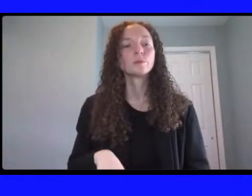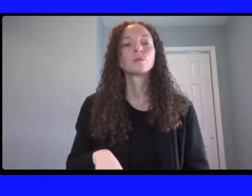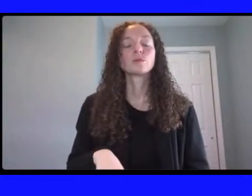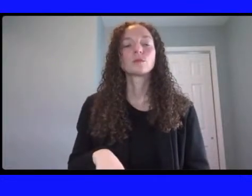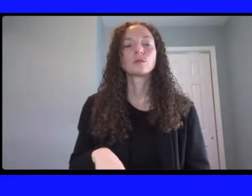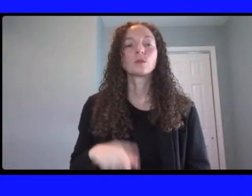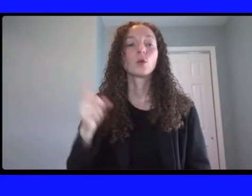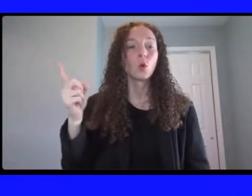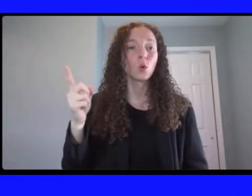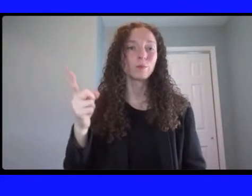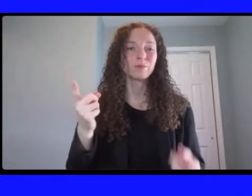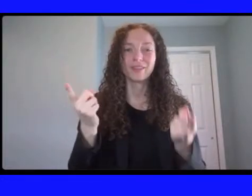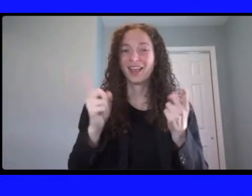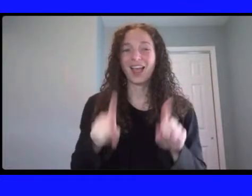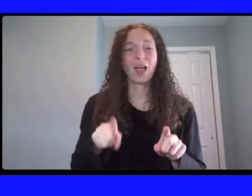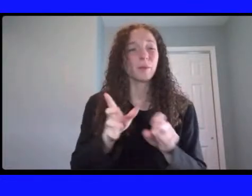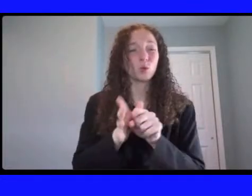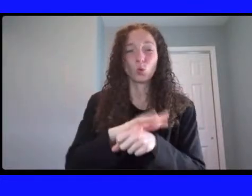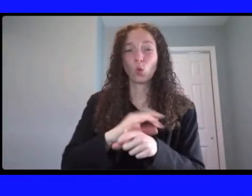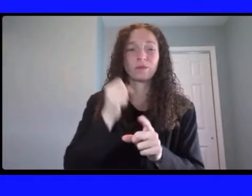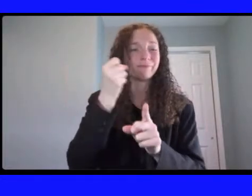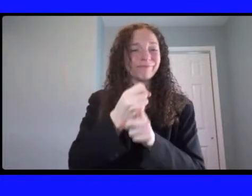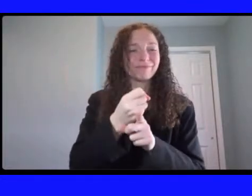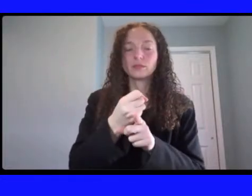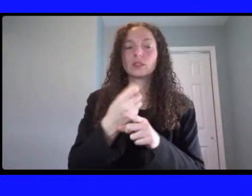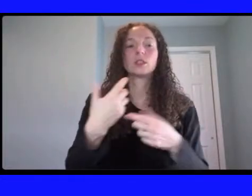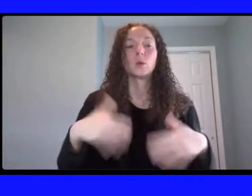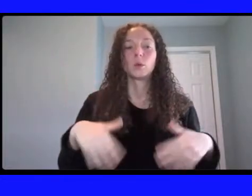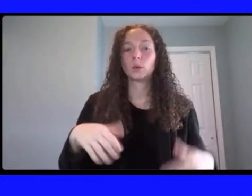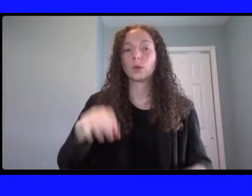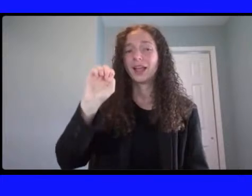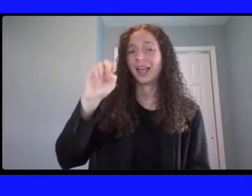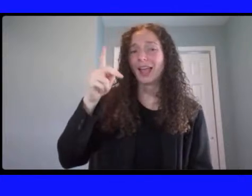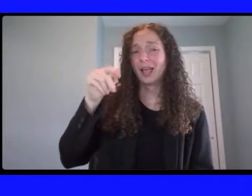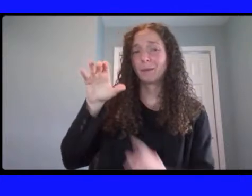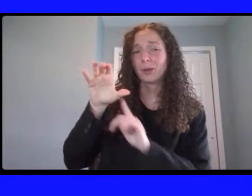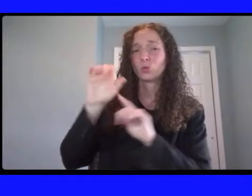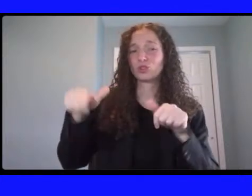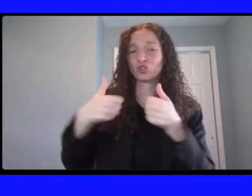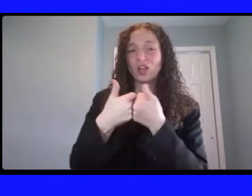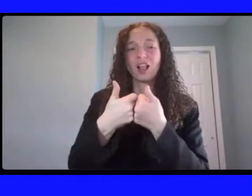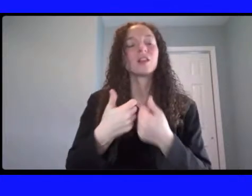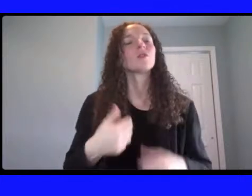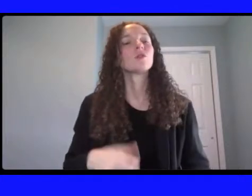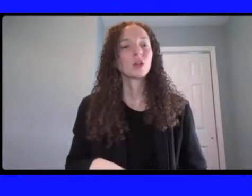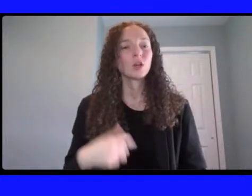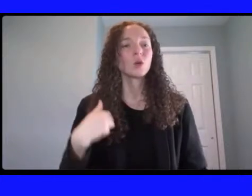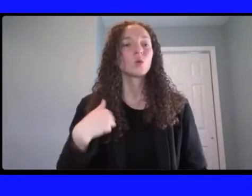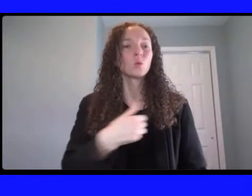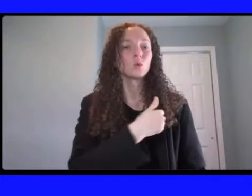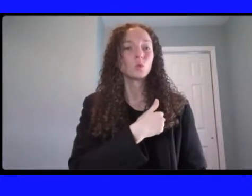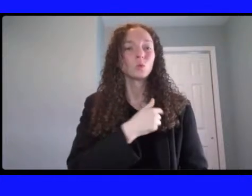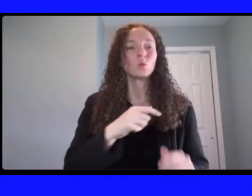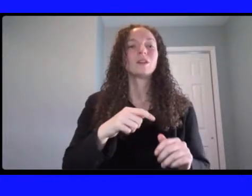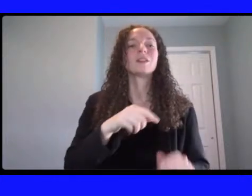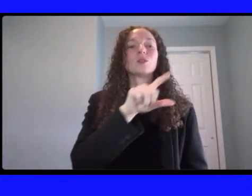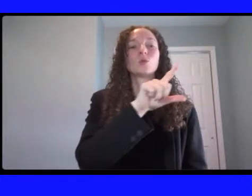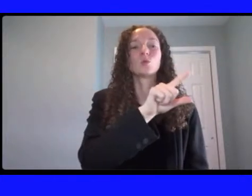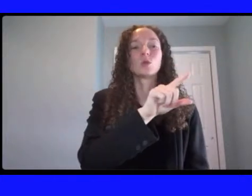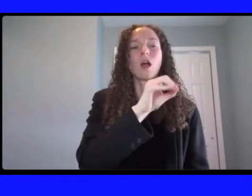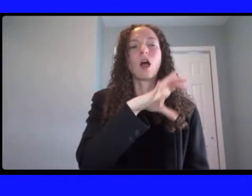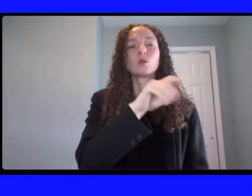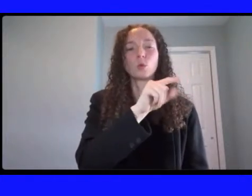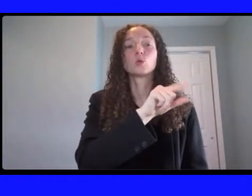it's a 2-generation model, and the mother and child are both supported. So linking to the maternal medical